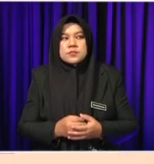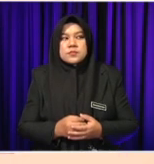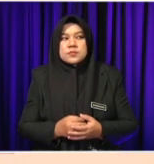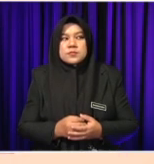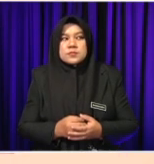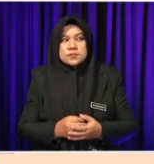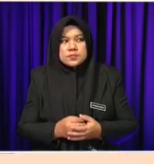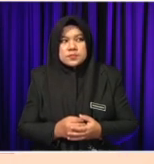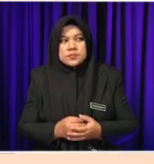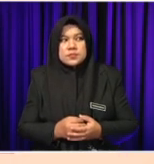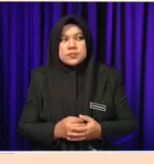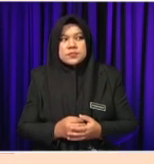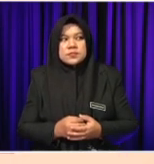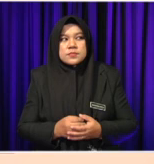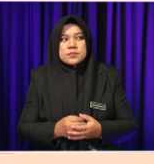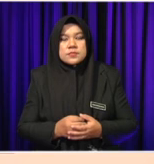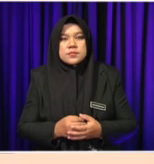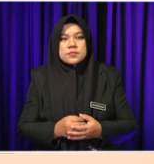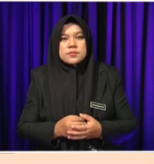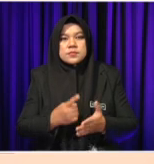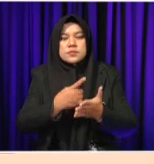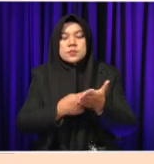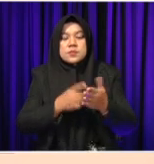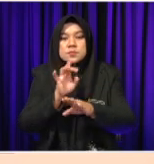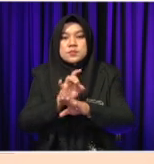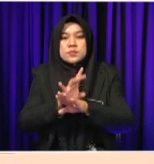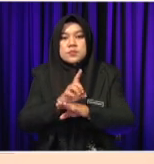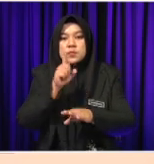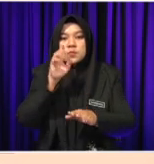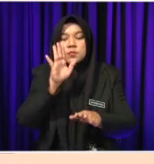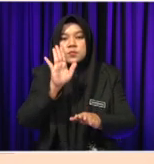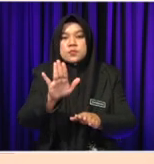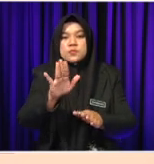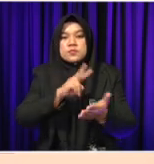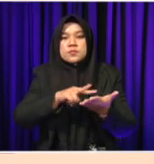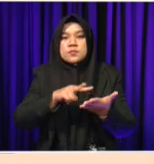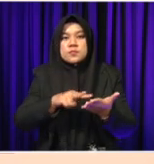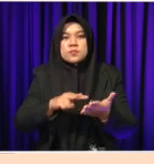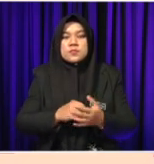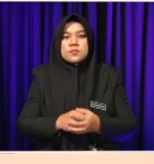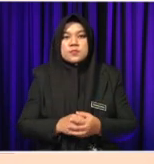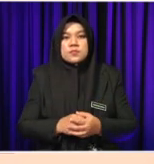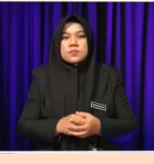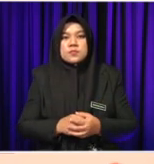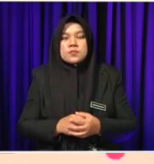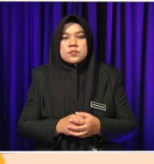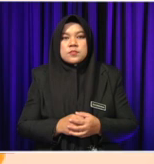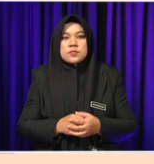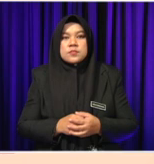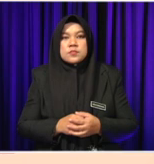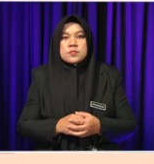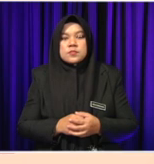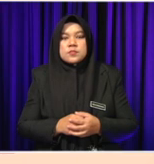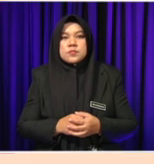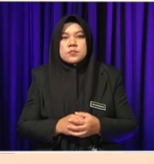right, Faris. In order to protect the earth, mm-hmm. I plant more